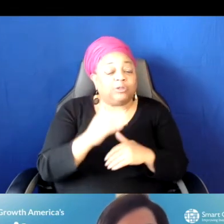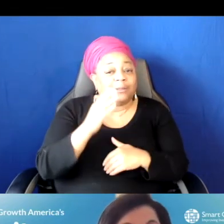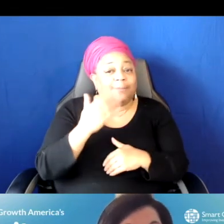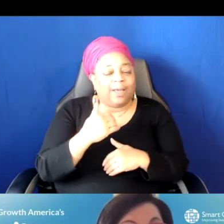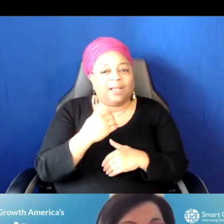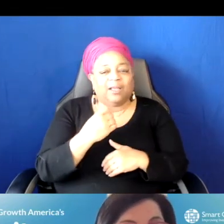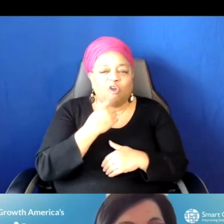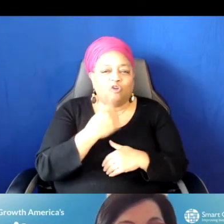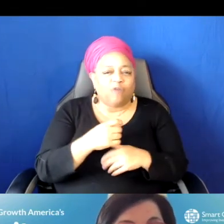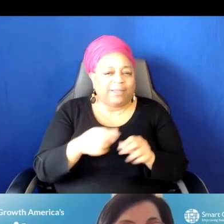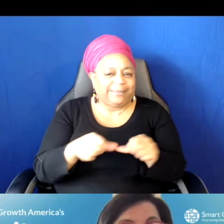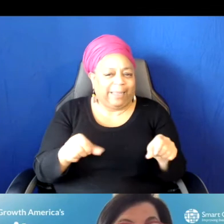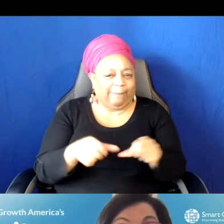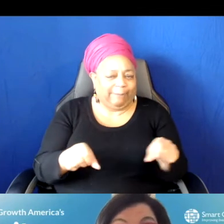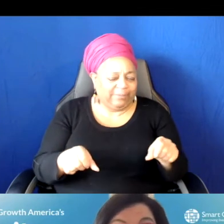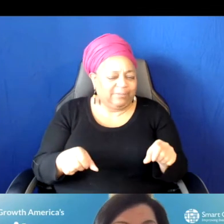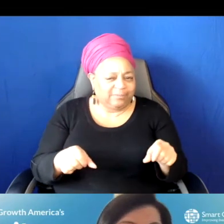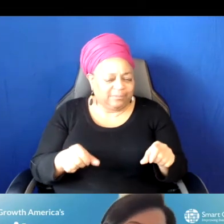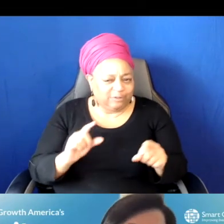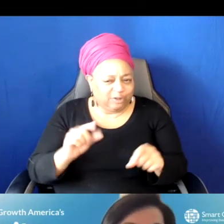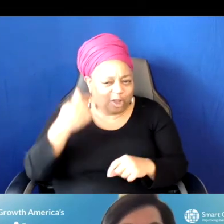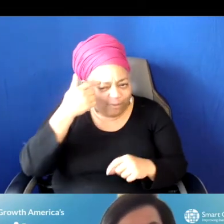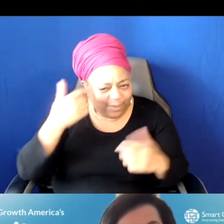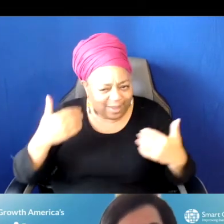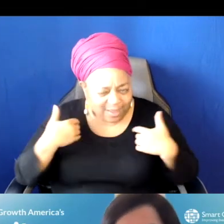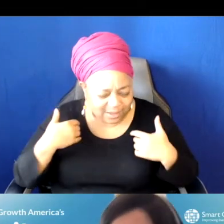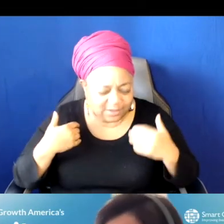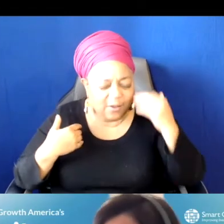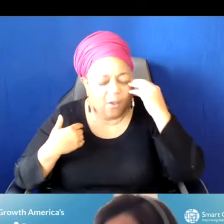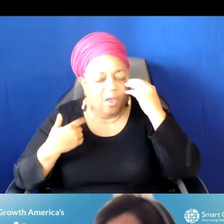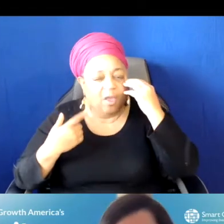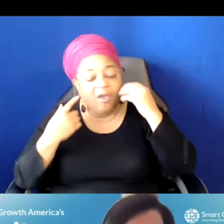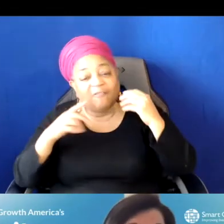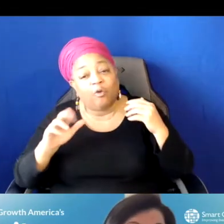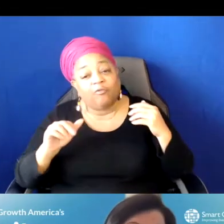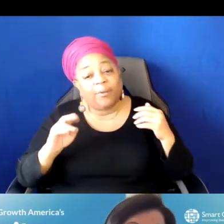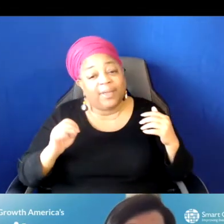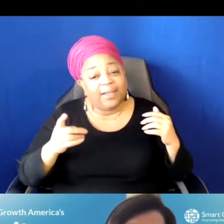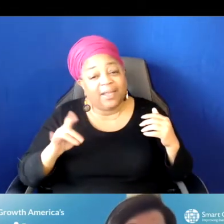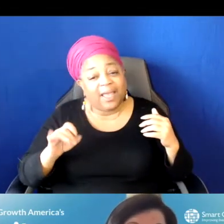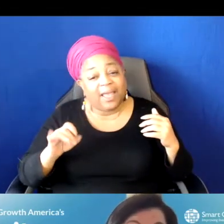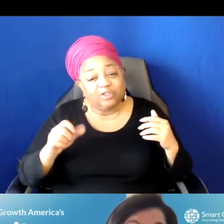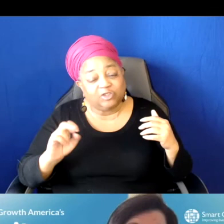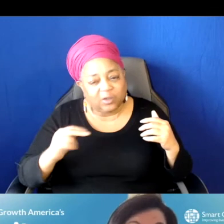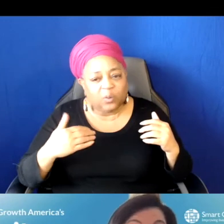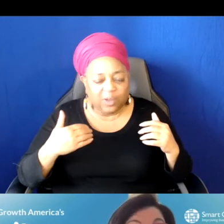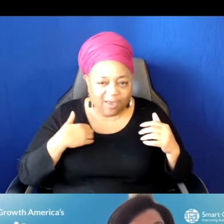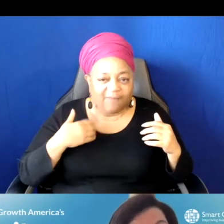tape that our government has. And so at least for the remediation, where, as I mentioned, we've got EPA